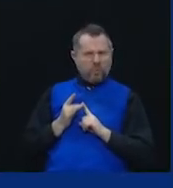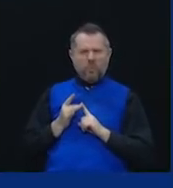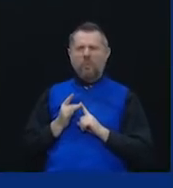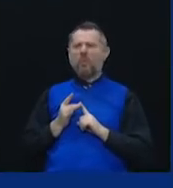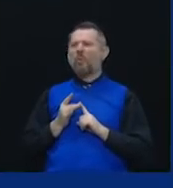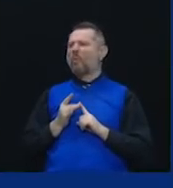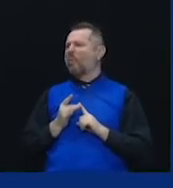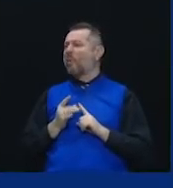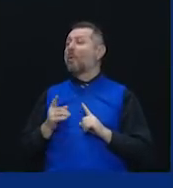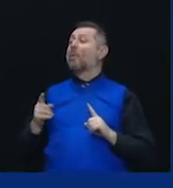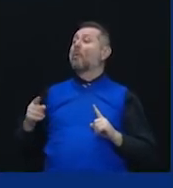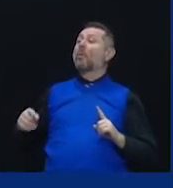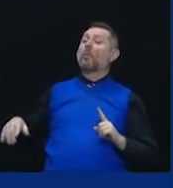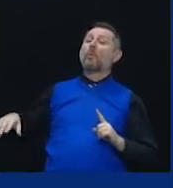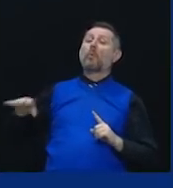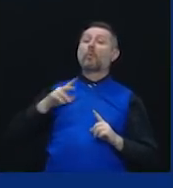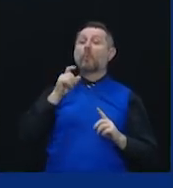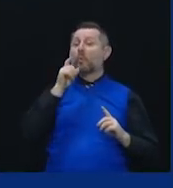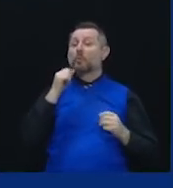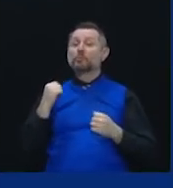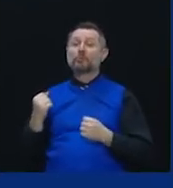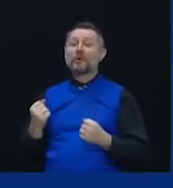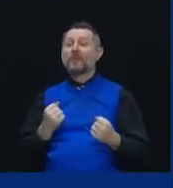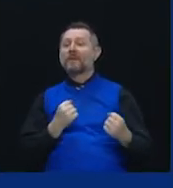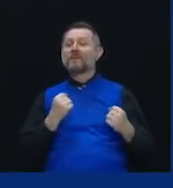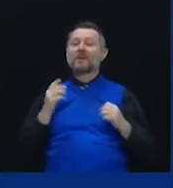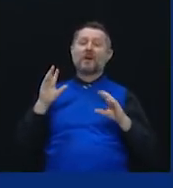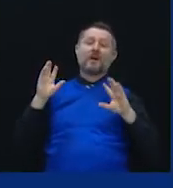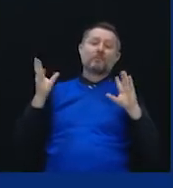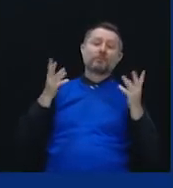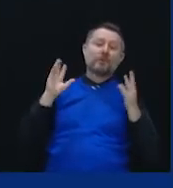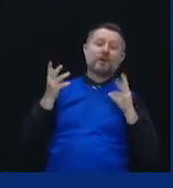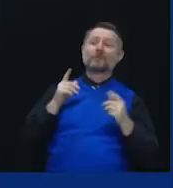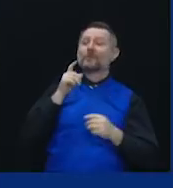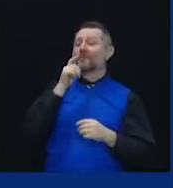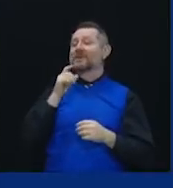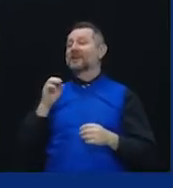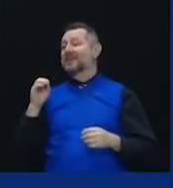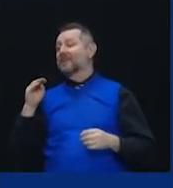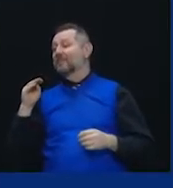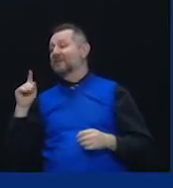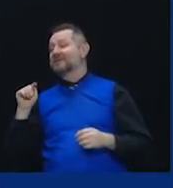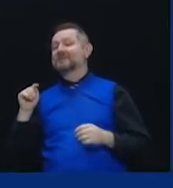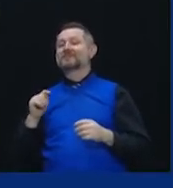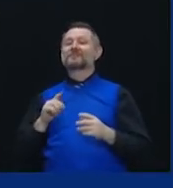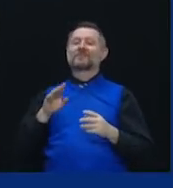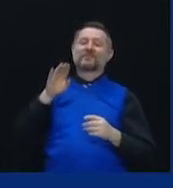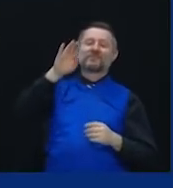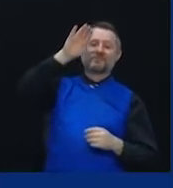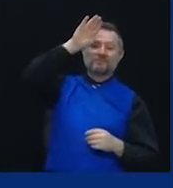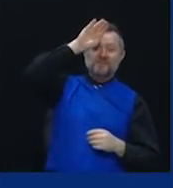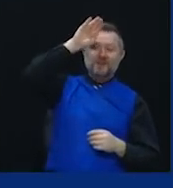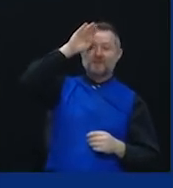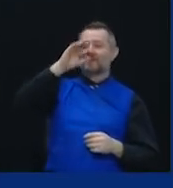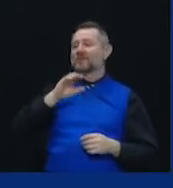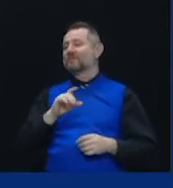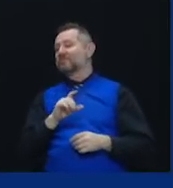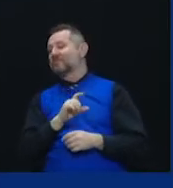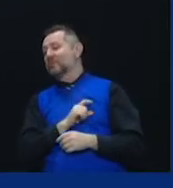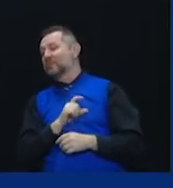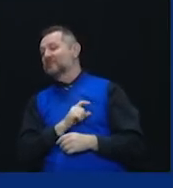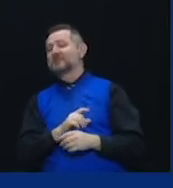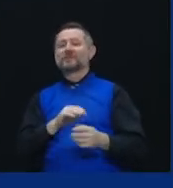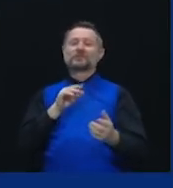who have to drive the ambulance, and the EMT, and the firefighter, and the police worker, and the nurse, and